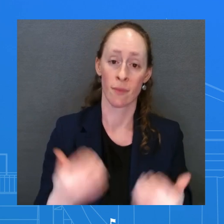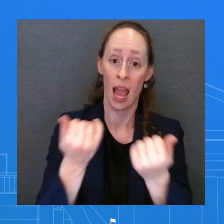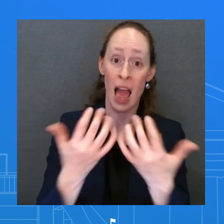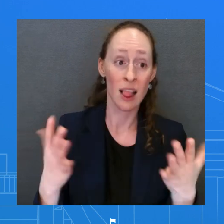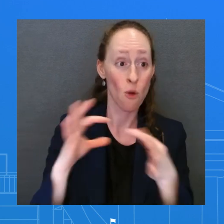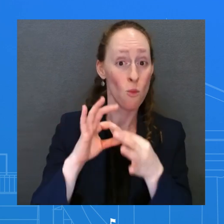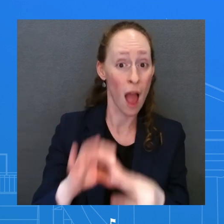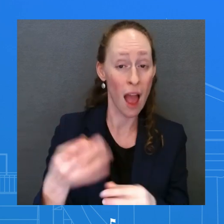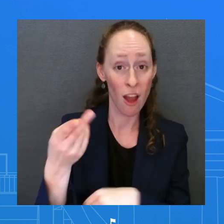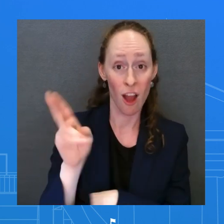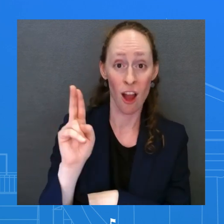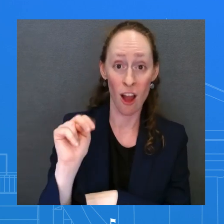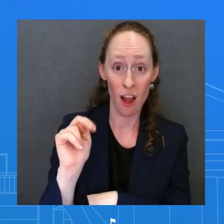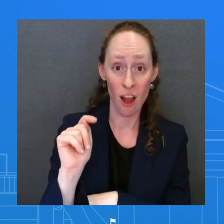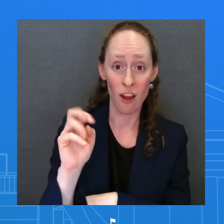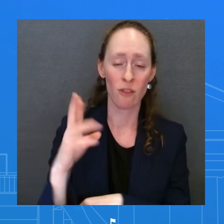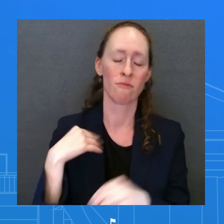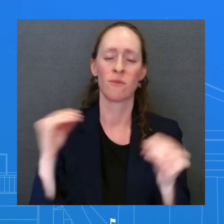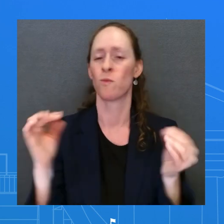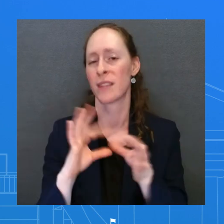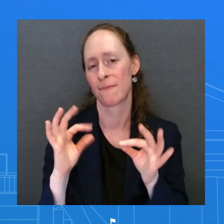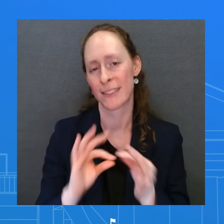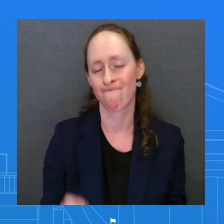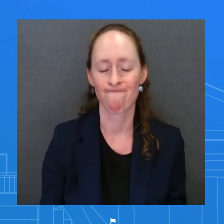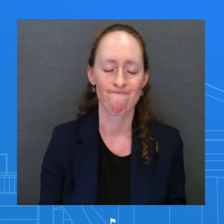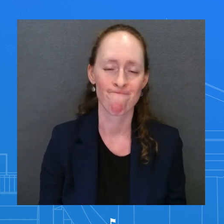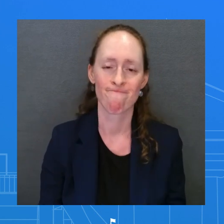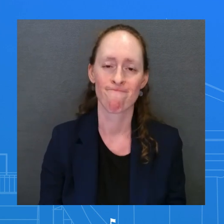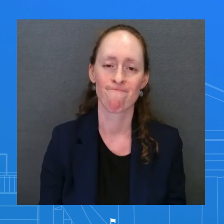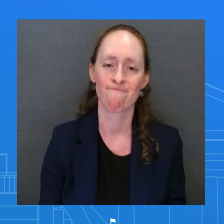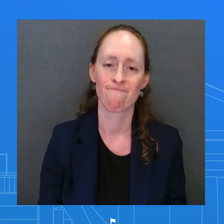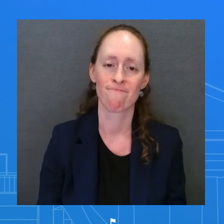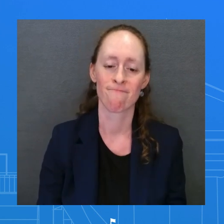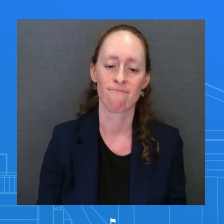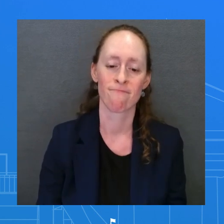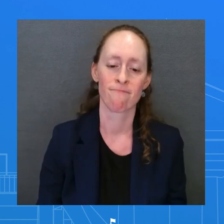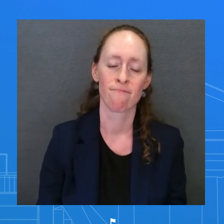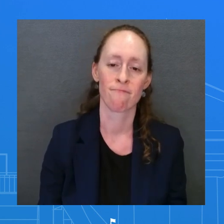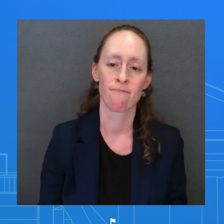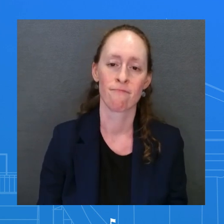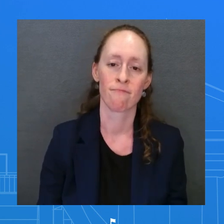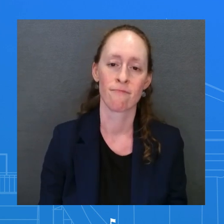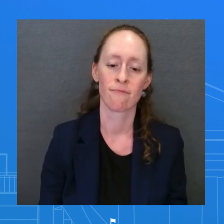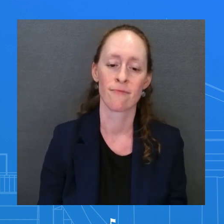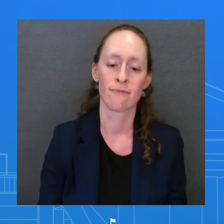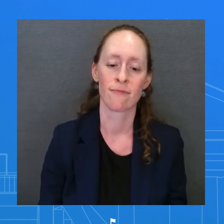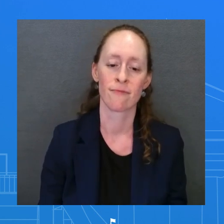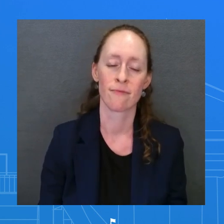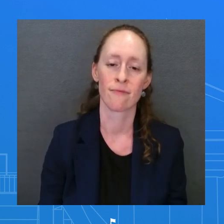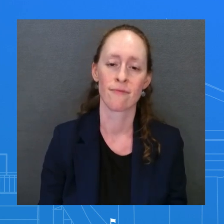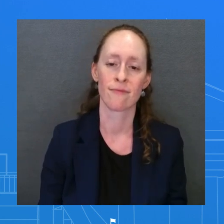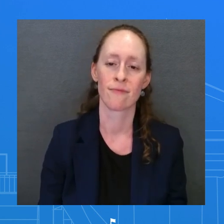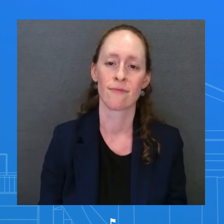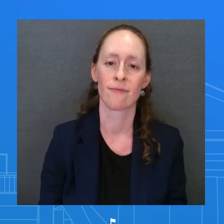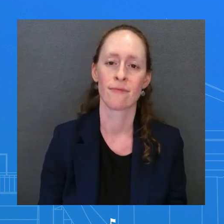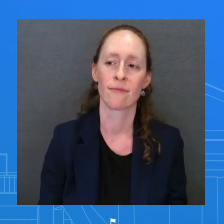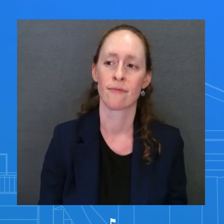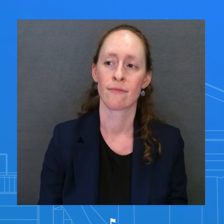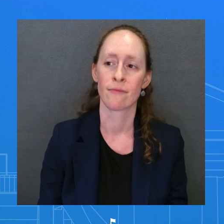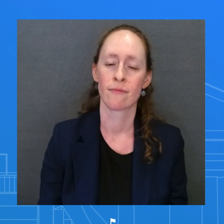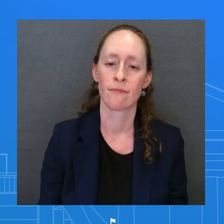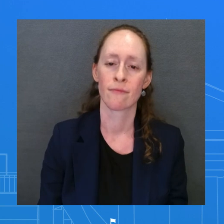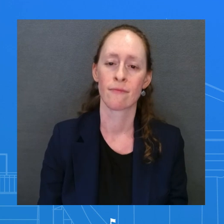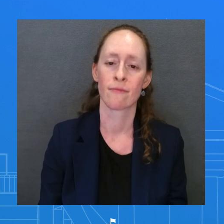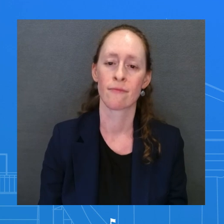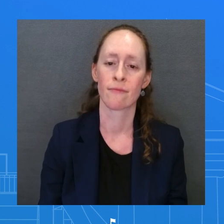here. Can I follow up on that? Okay. No, I just called in somebody. Go ahead. Yeah. So Kirby wouldn't answer James's question, though. Are you going